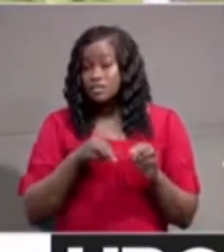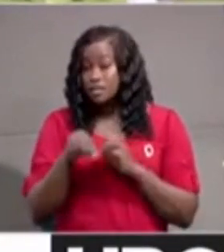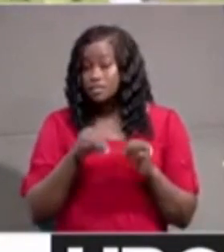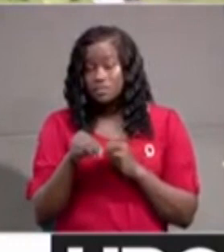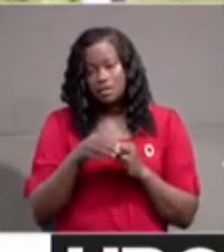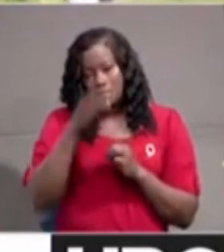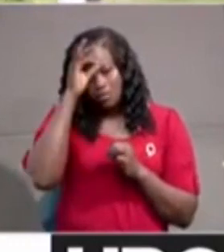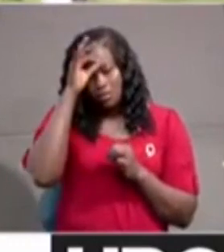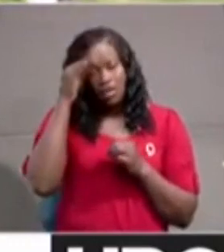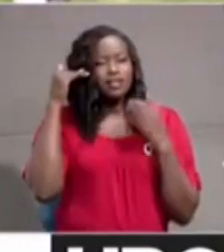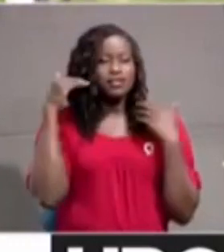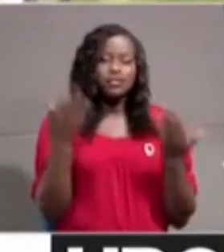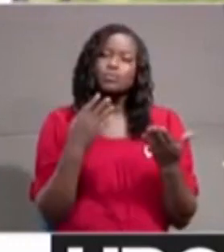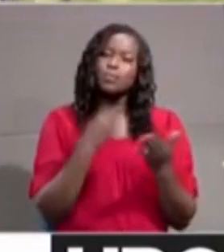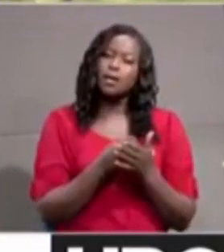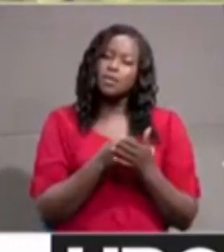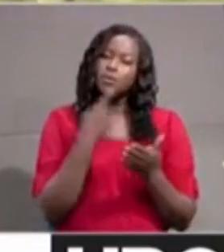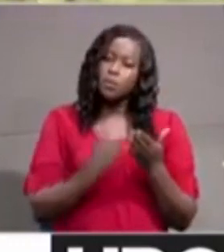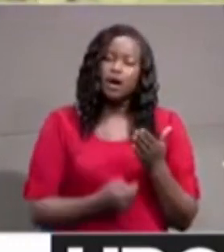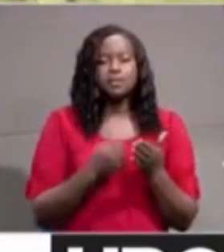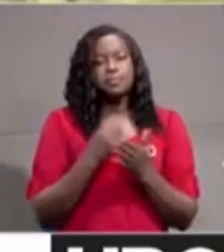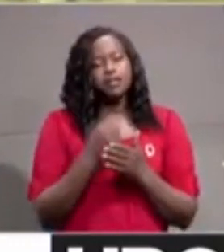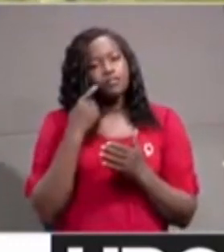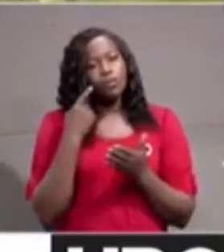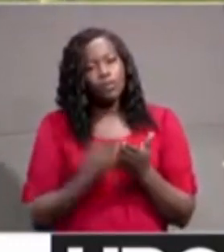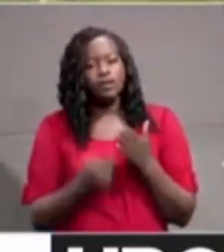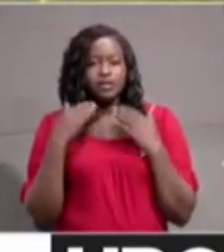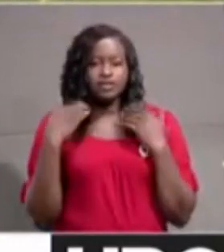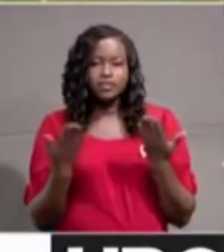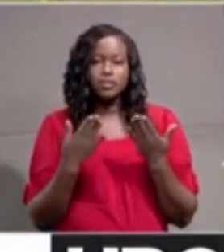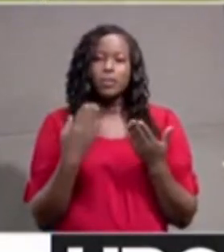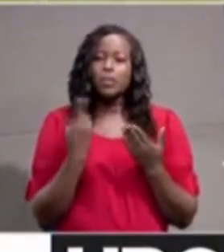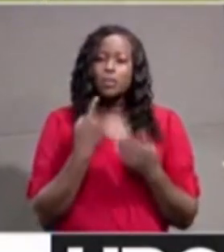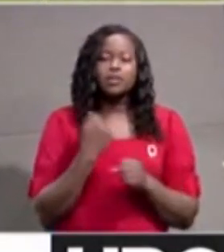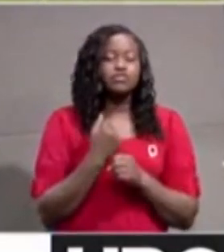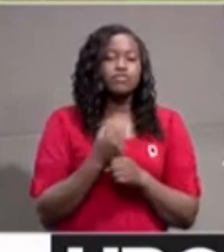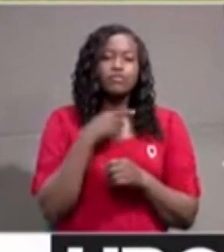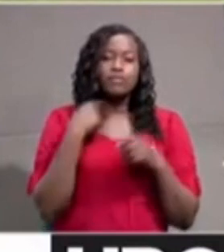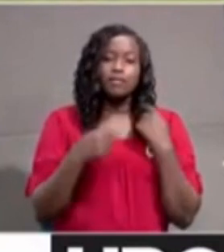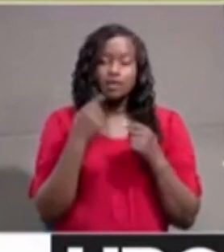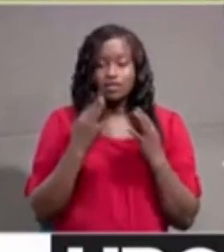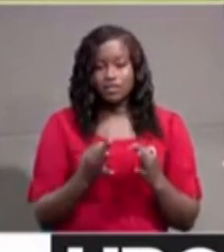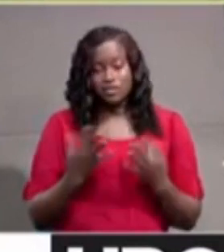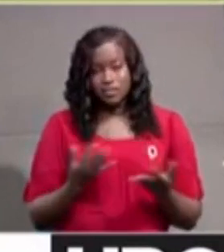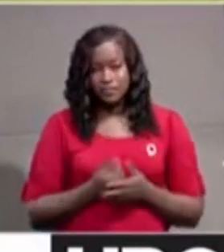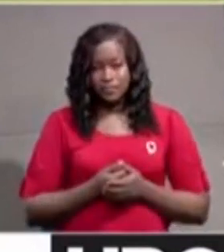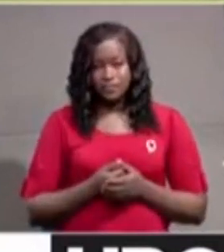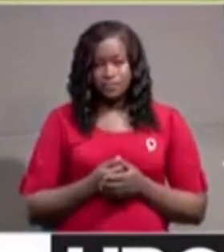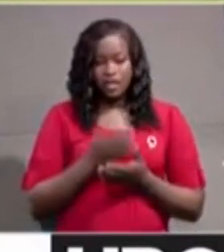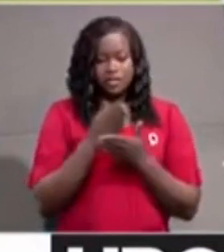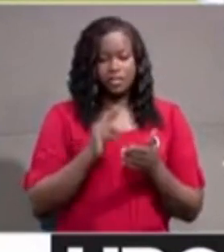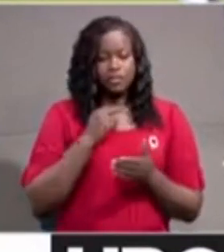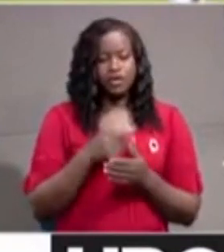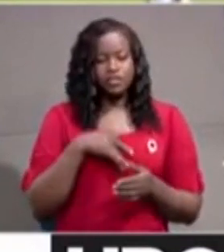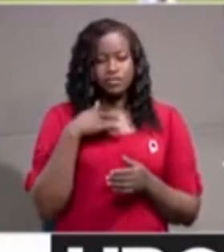management, they didn't know what money is, they didn't know what money it should be for. People started doing funny things, but to them it was not funny. To some of us, it